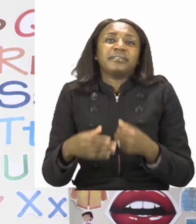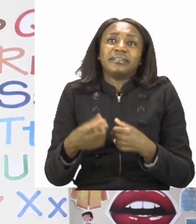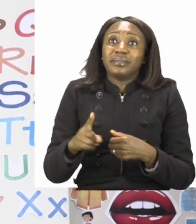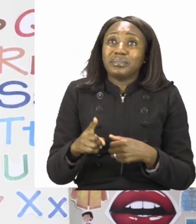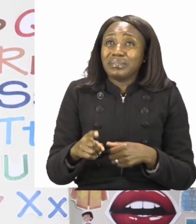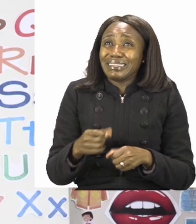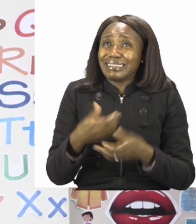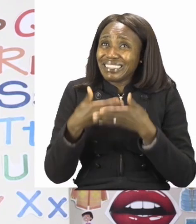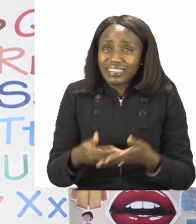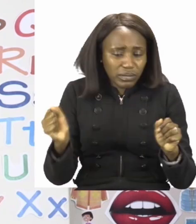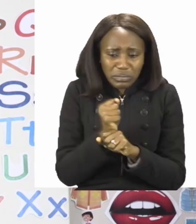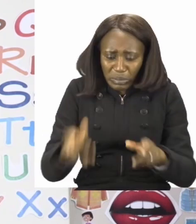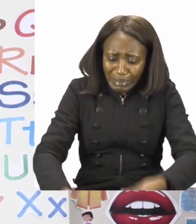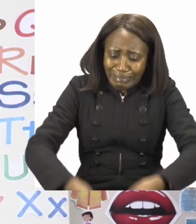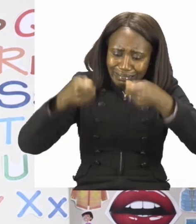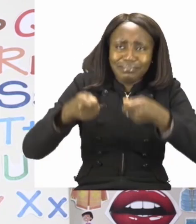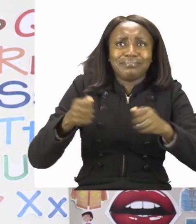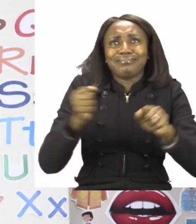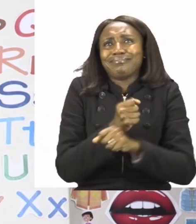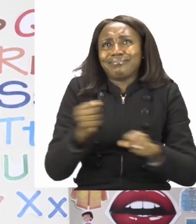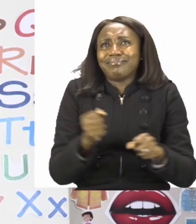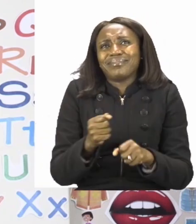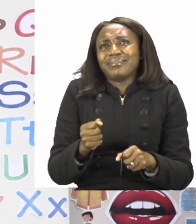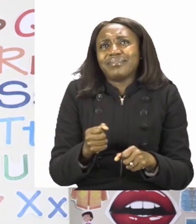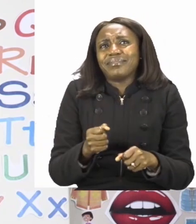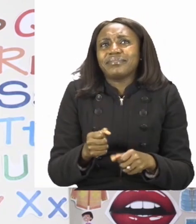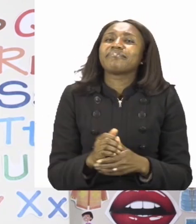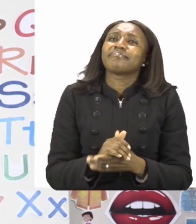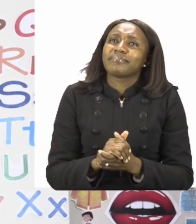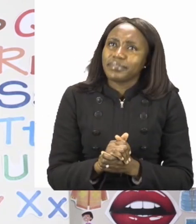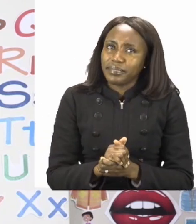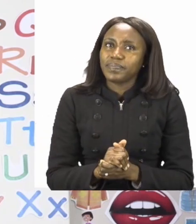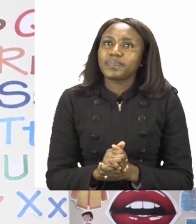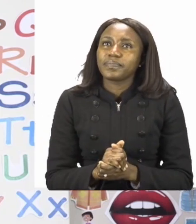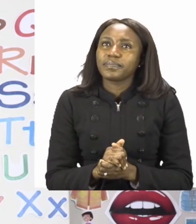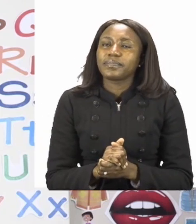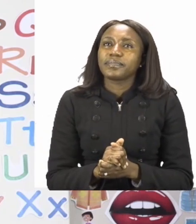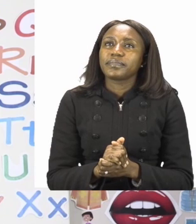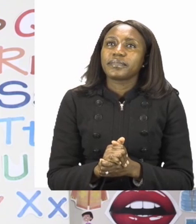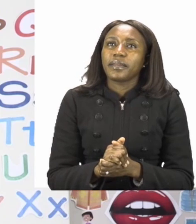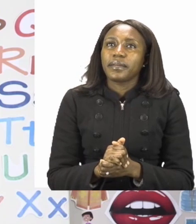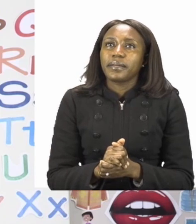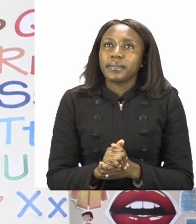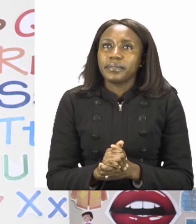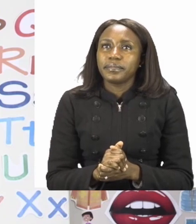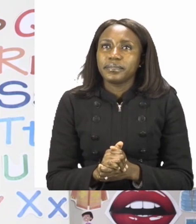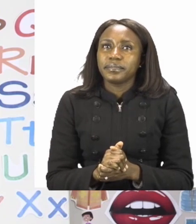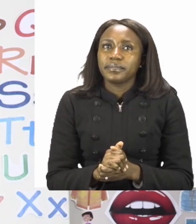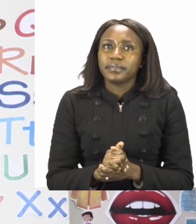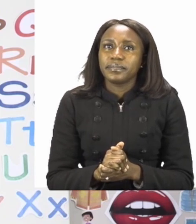feel tired or weak. But if something is heavy, we might not even be able to lift it